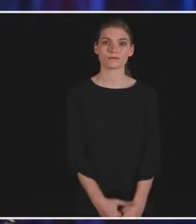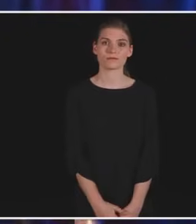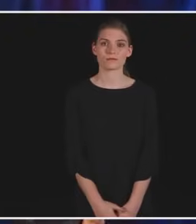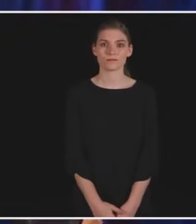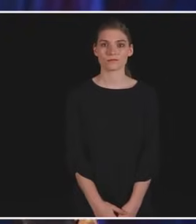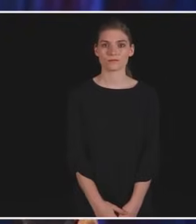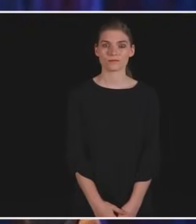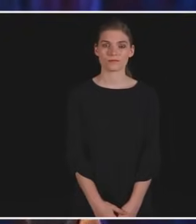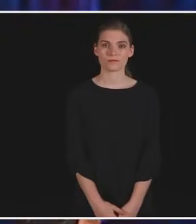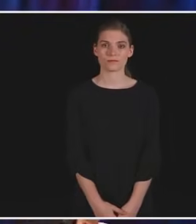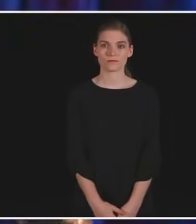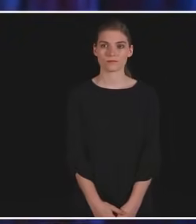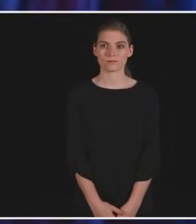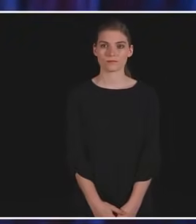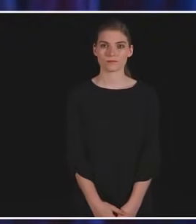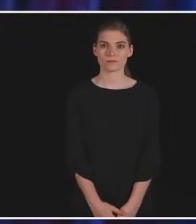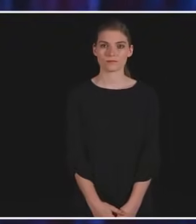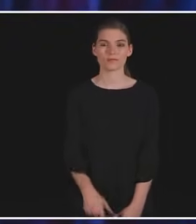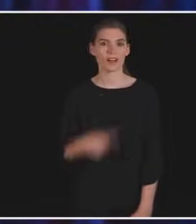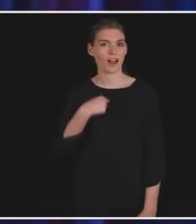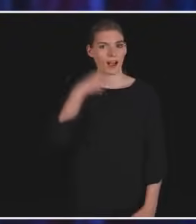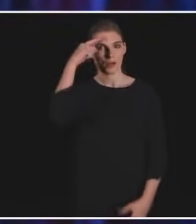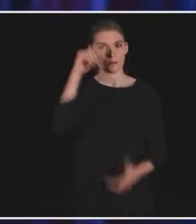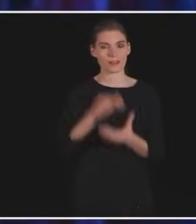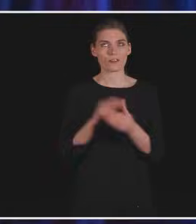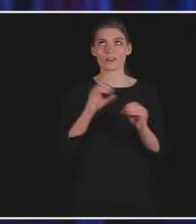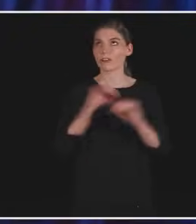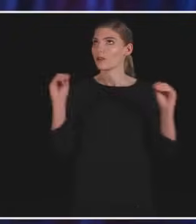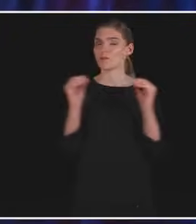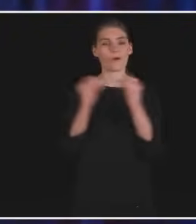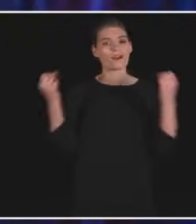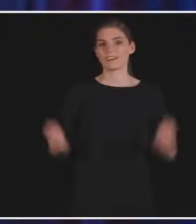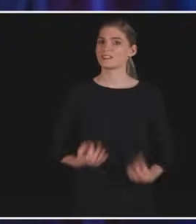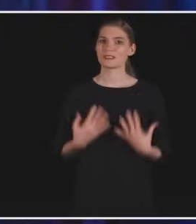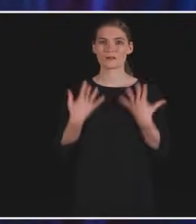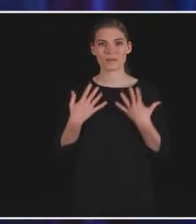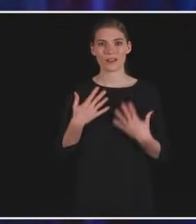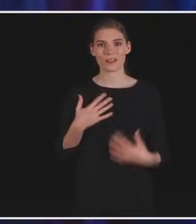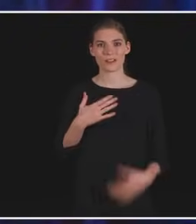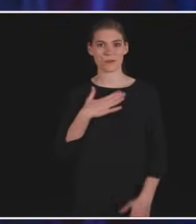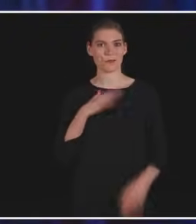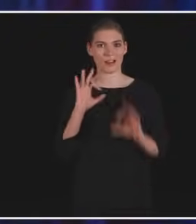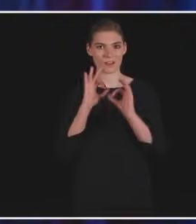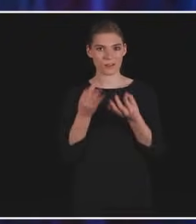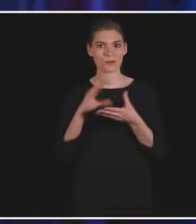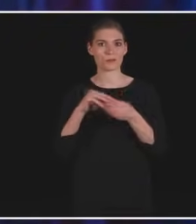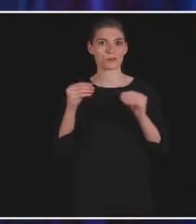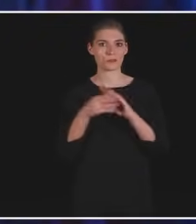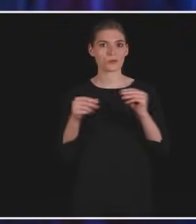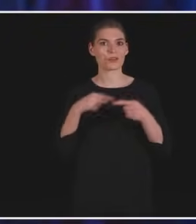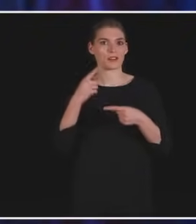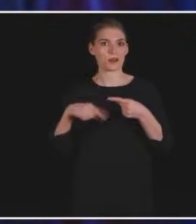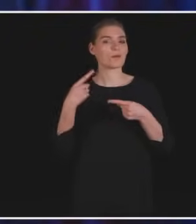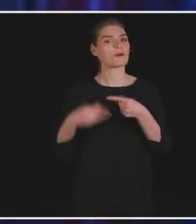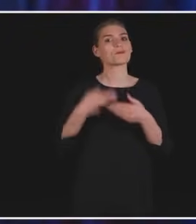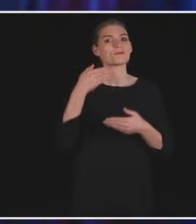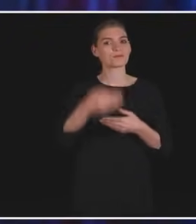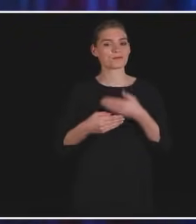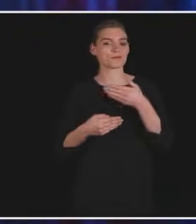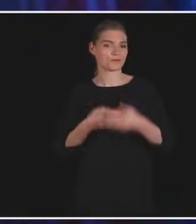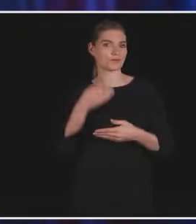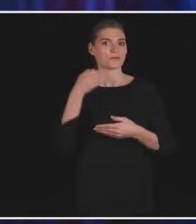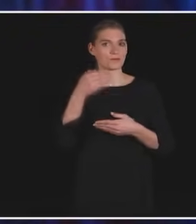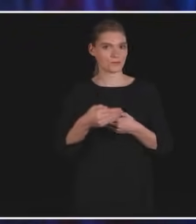is knowledge." To me personally, there is no other more inspirational example of